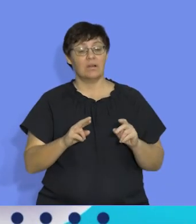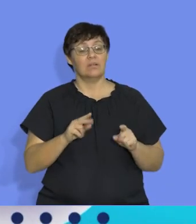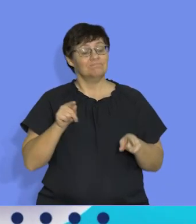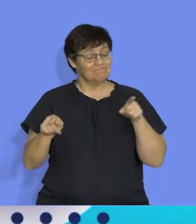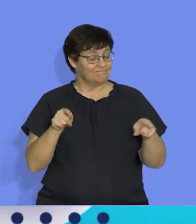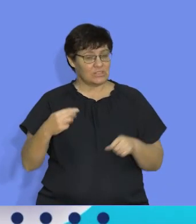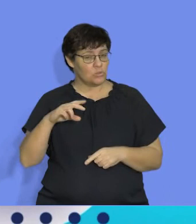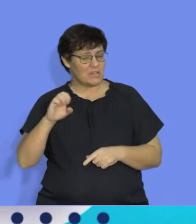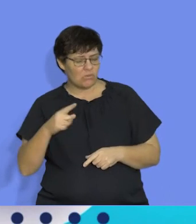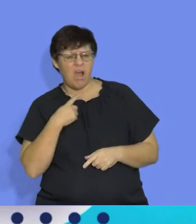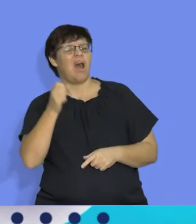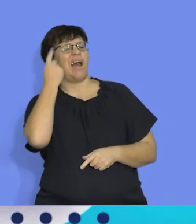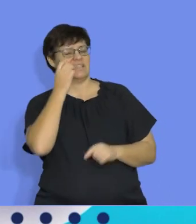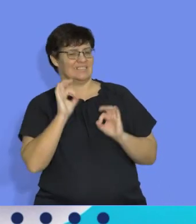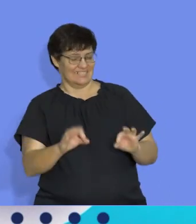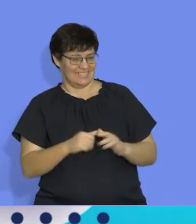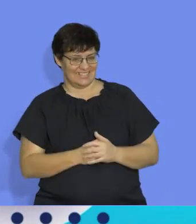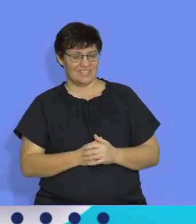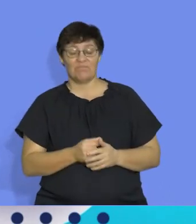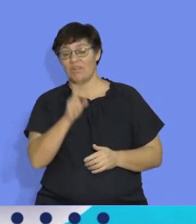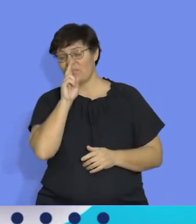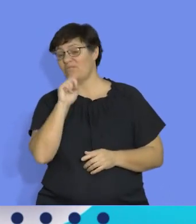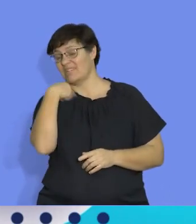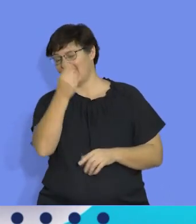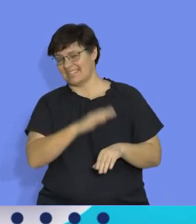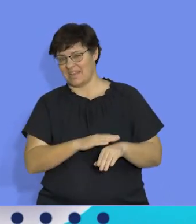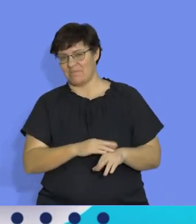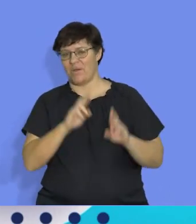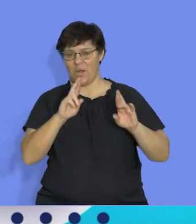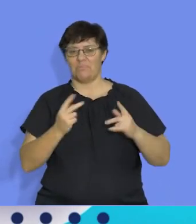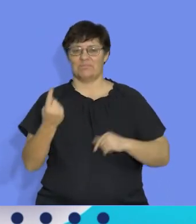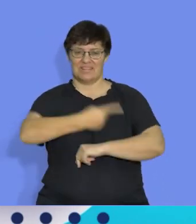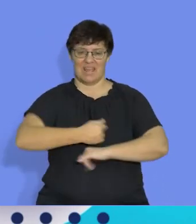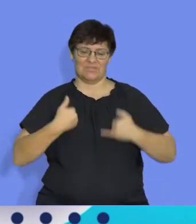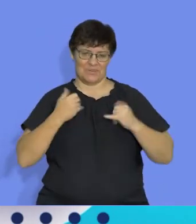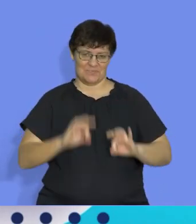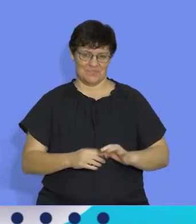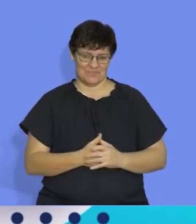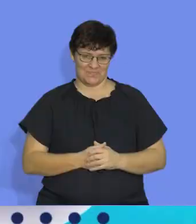sequences are making more sense, but I look forward to seeing you next time. I hope you have a great day.